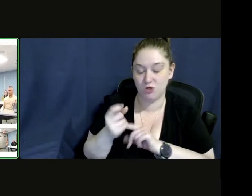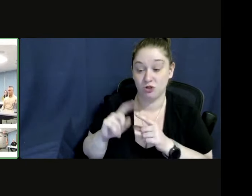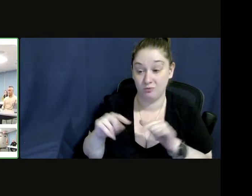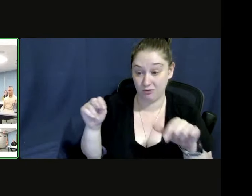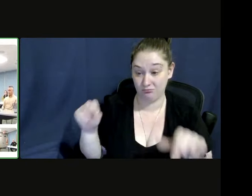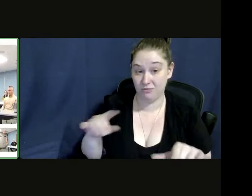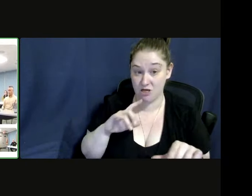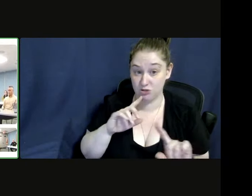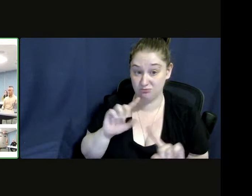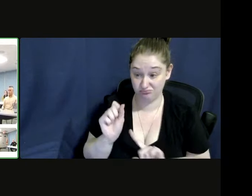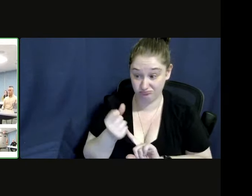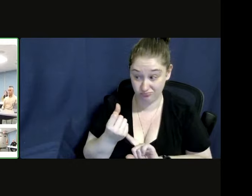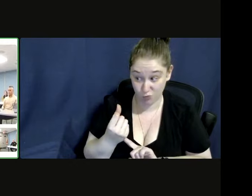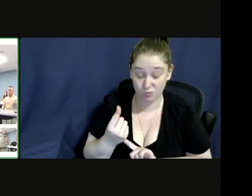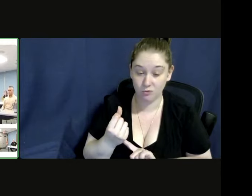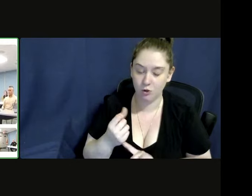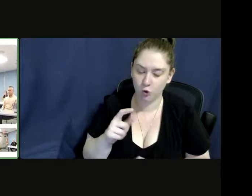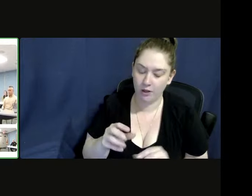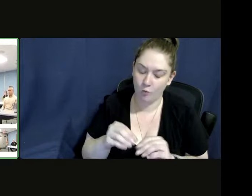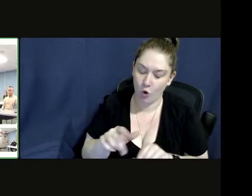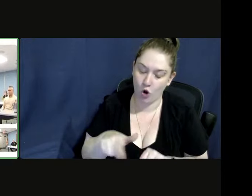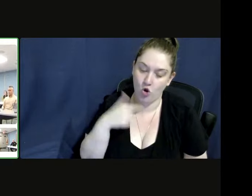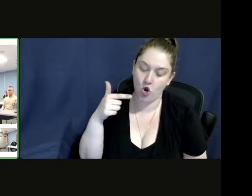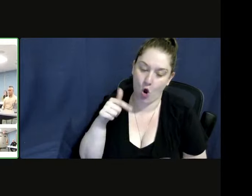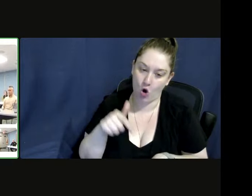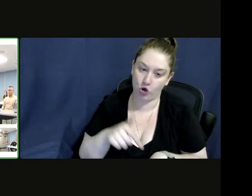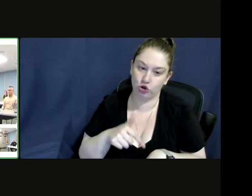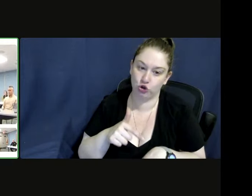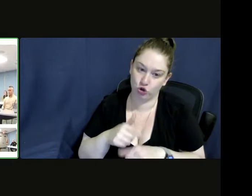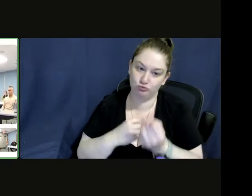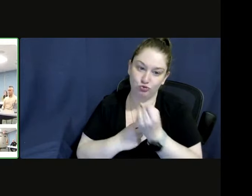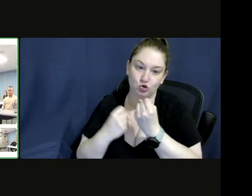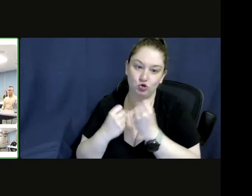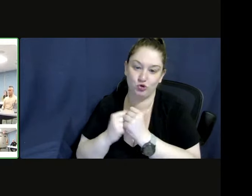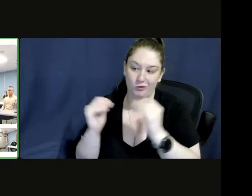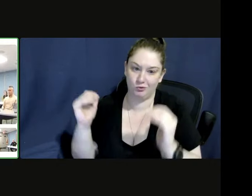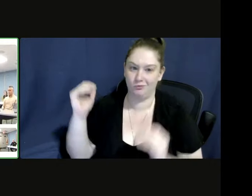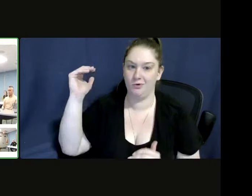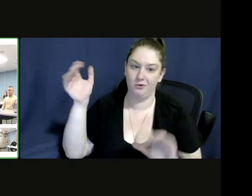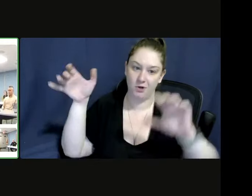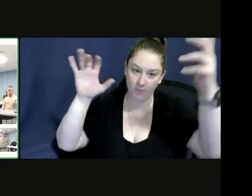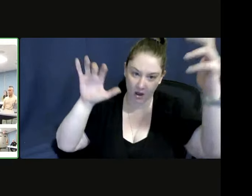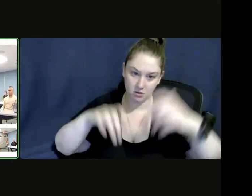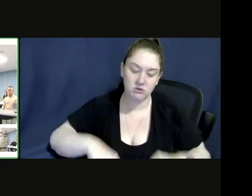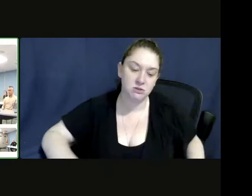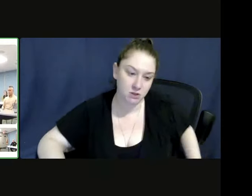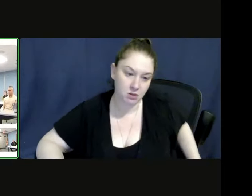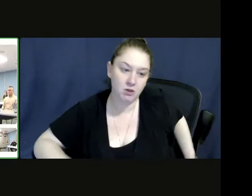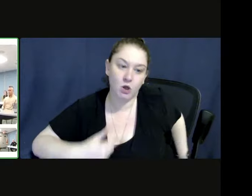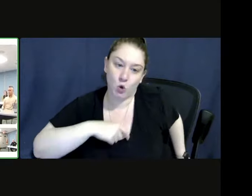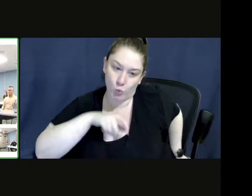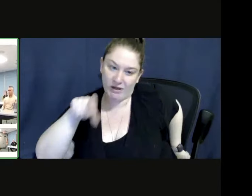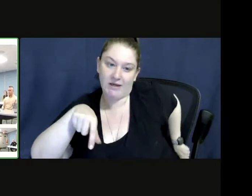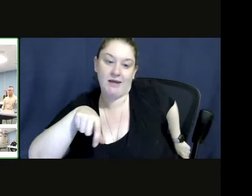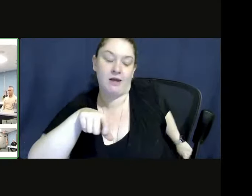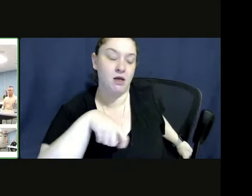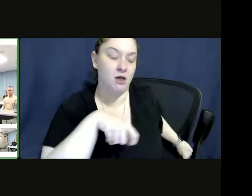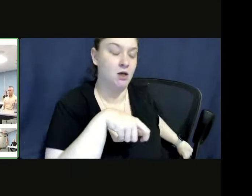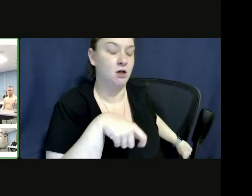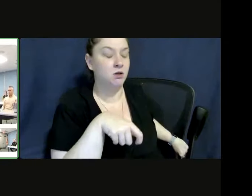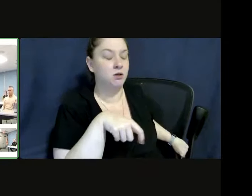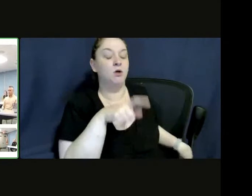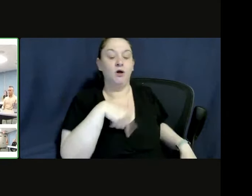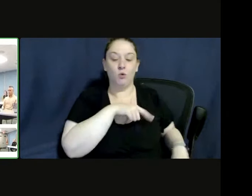talking about here is a long-term structural imbalance, and we need to make long-term